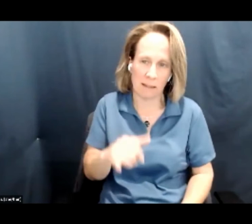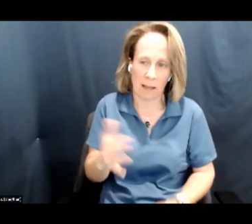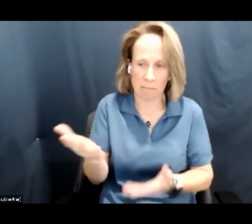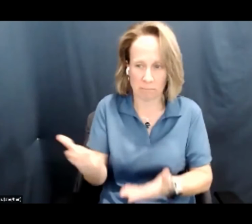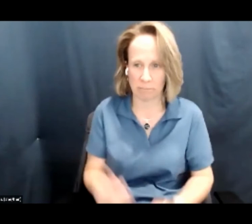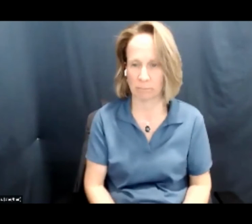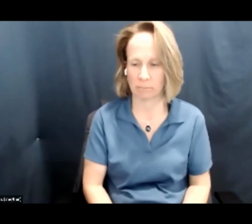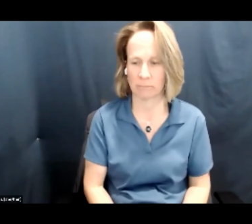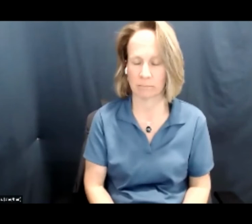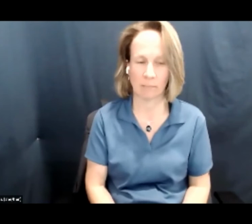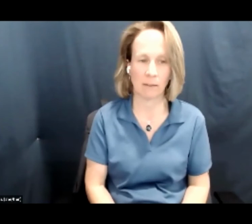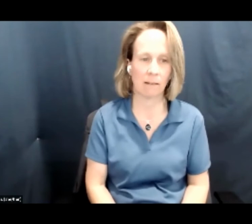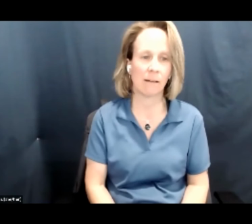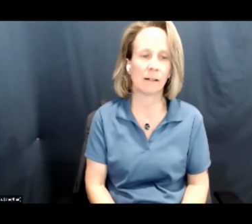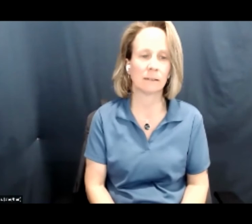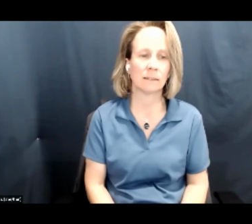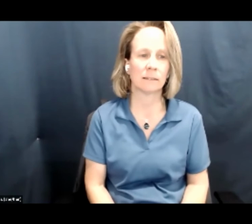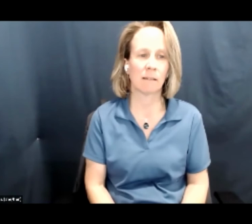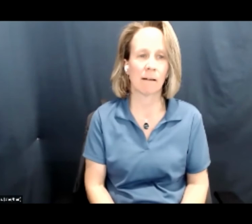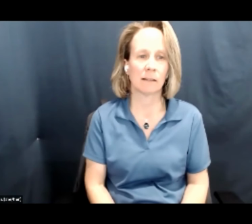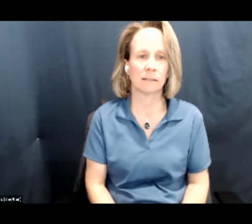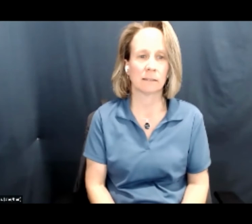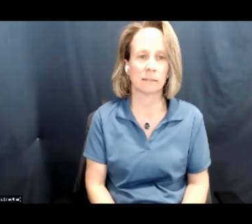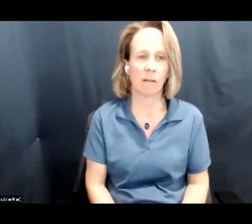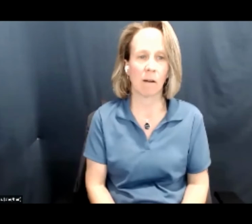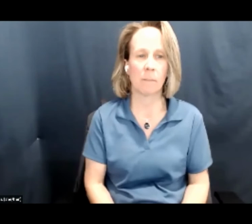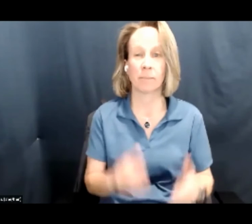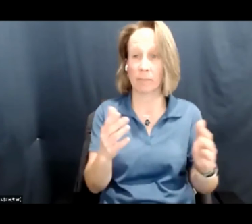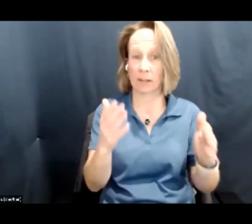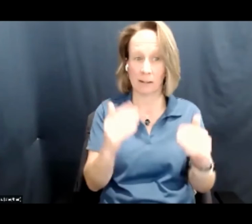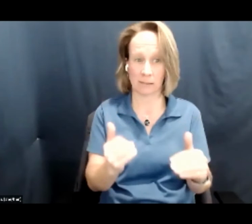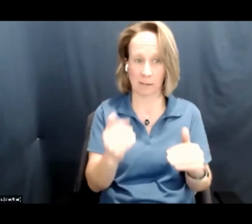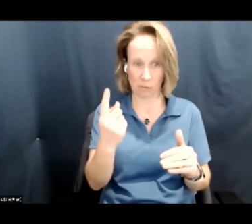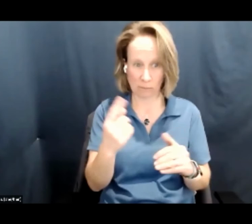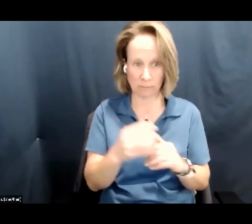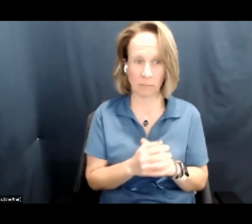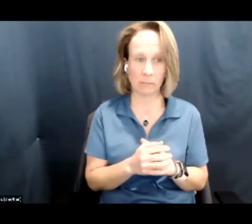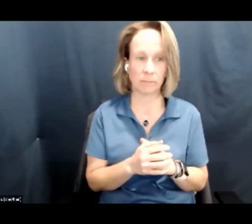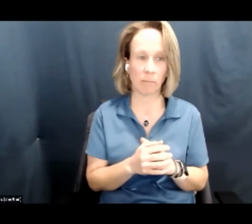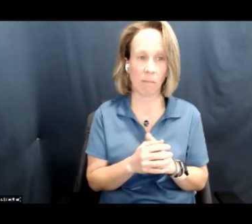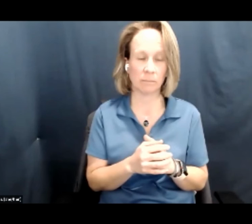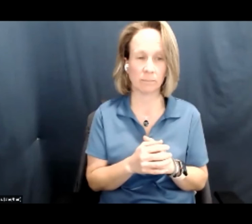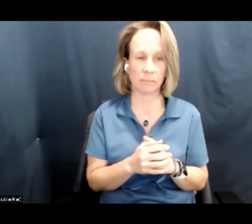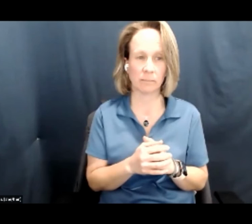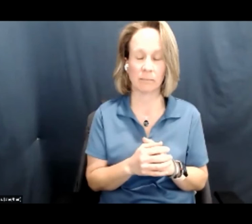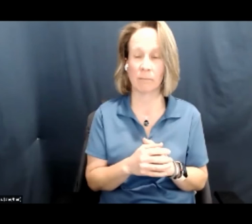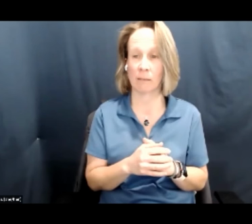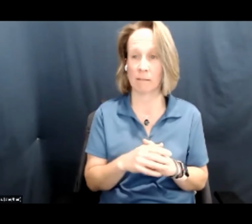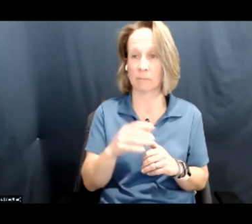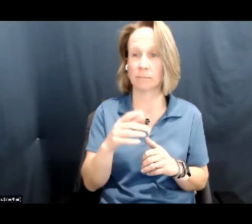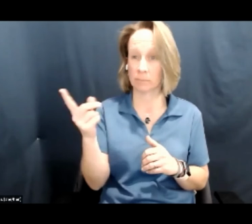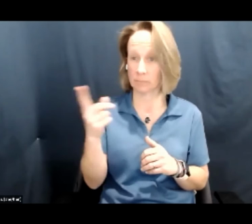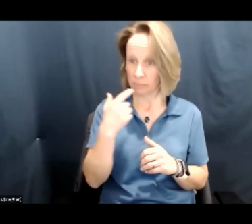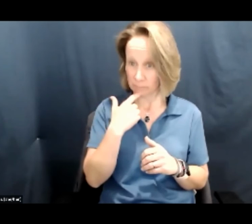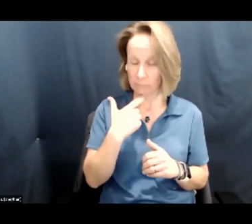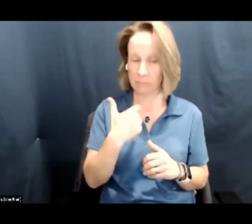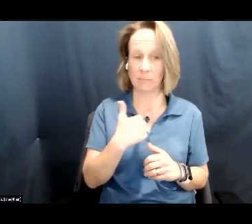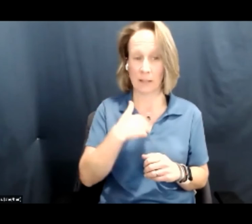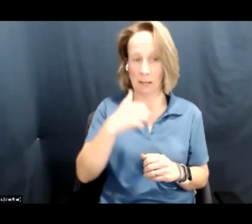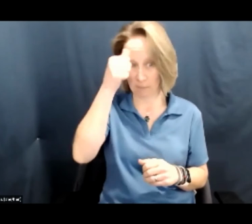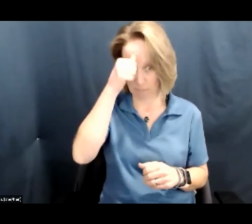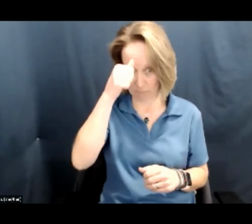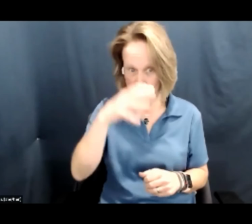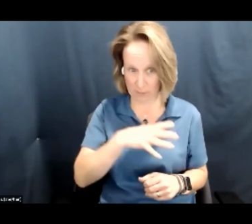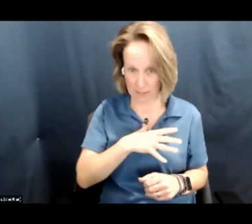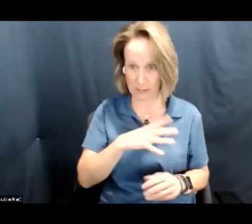Okay, so this next one is someone who identifies as a man. They express themselves in a